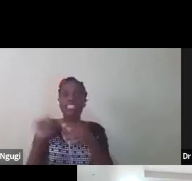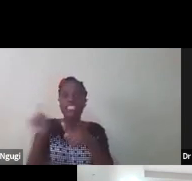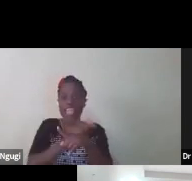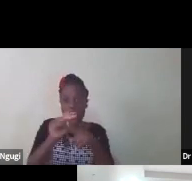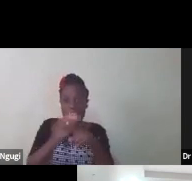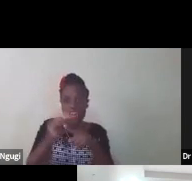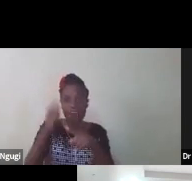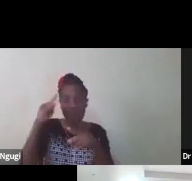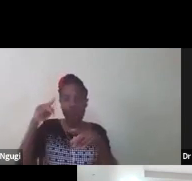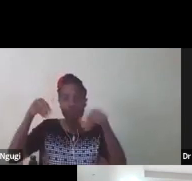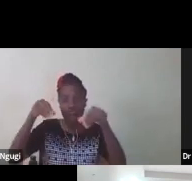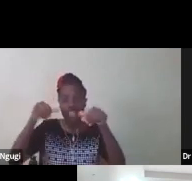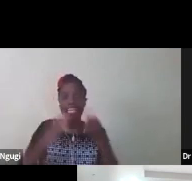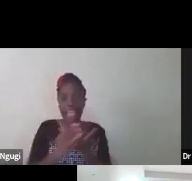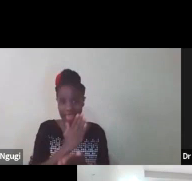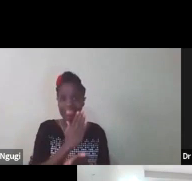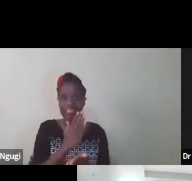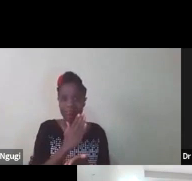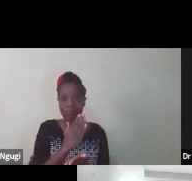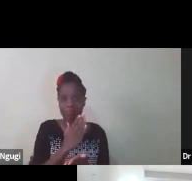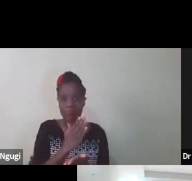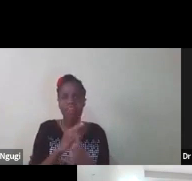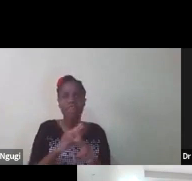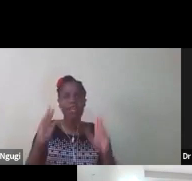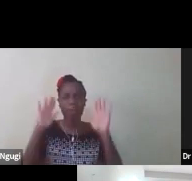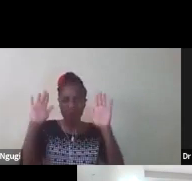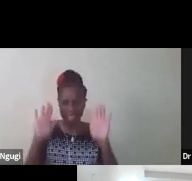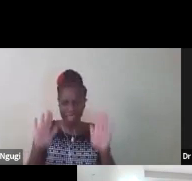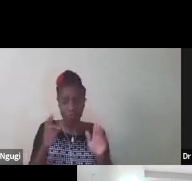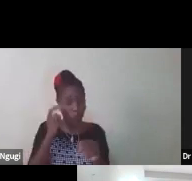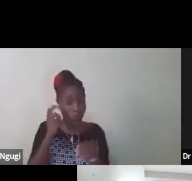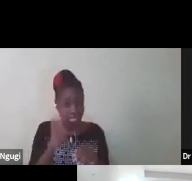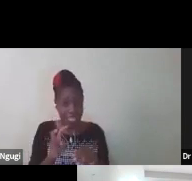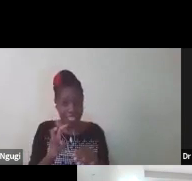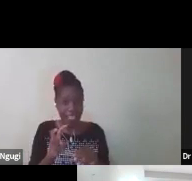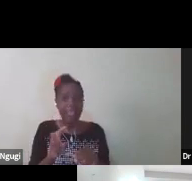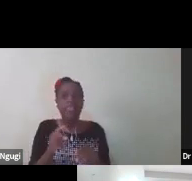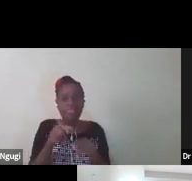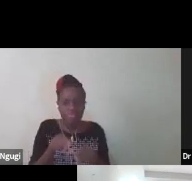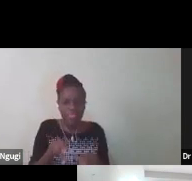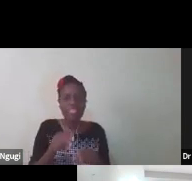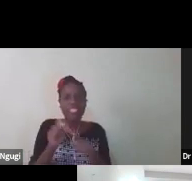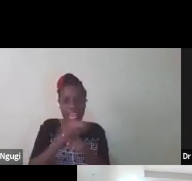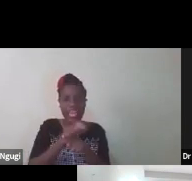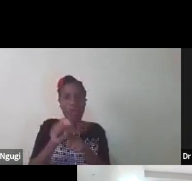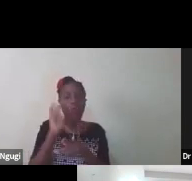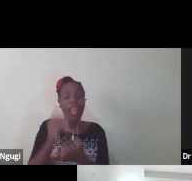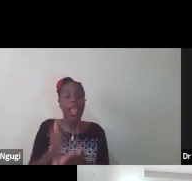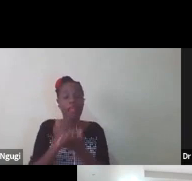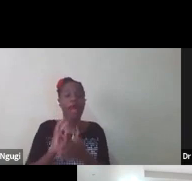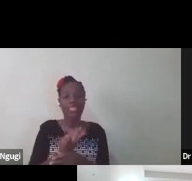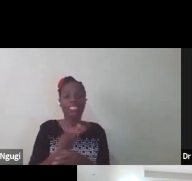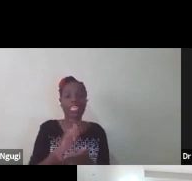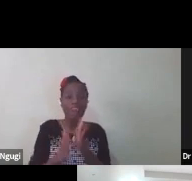and take up the quality rights training. It's very important. And as you've heard, it will just help us. And without too much resources, we can start doing